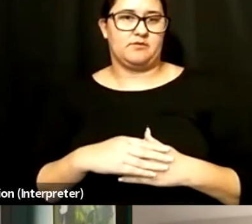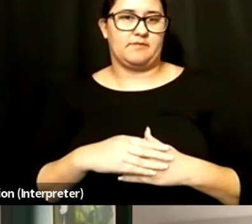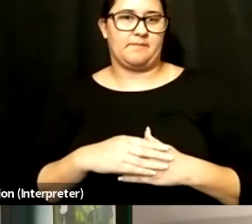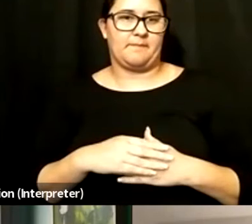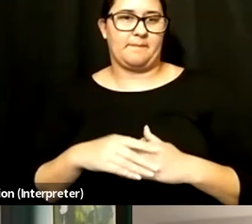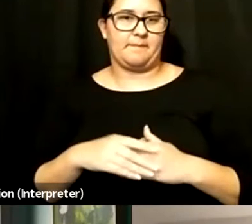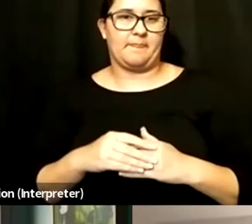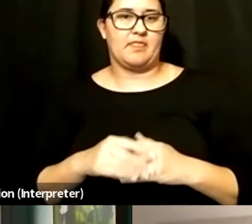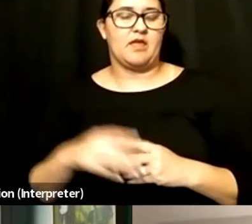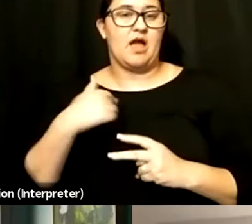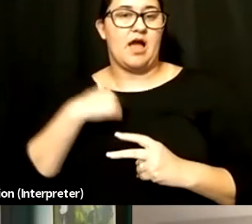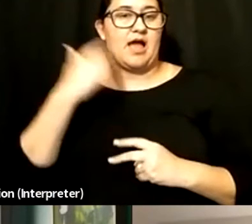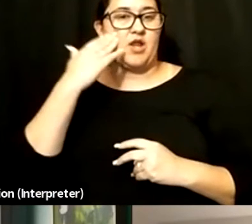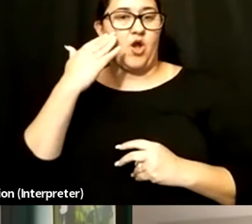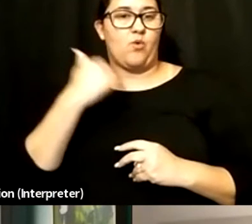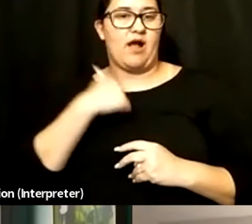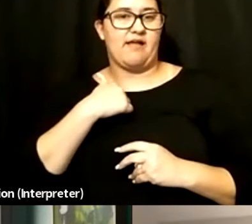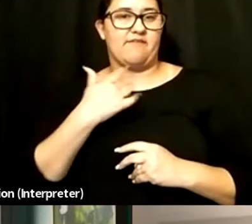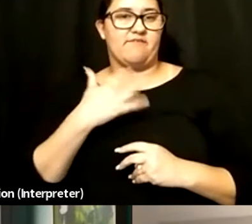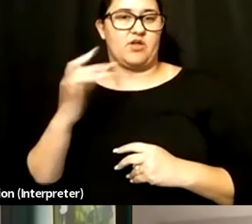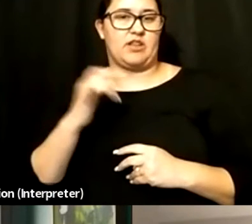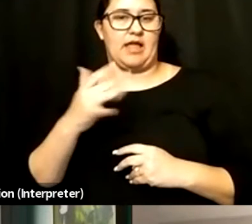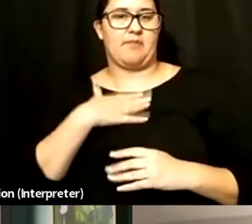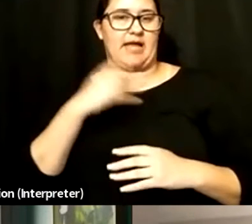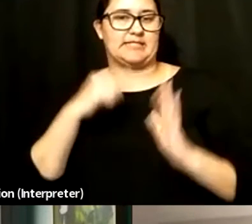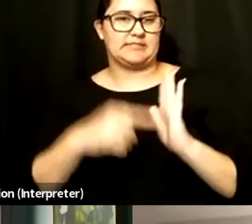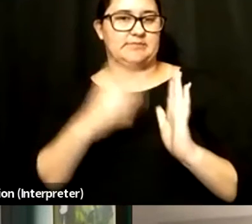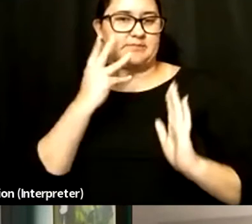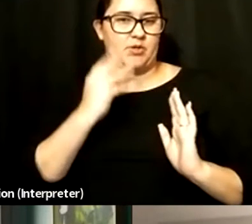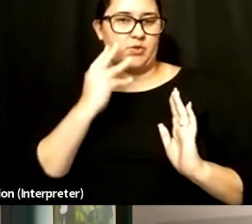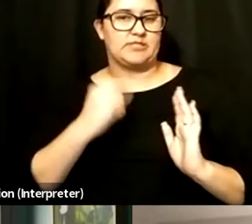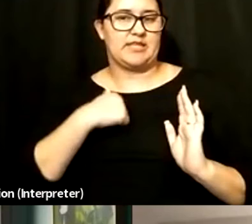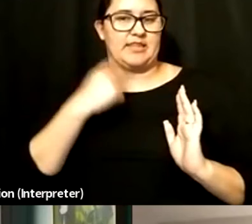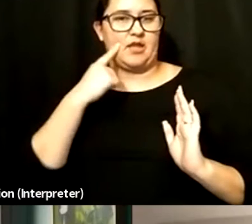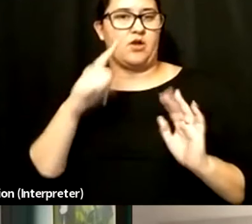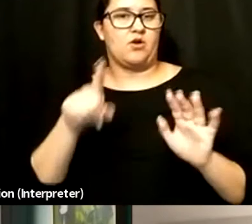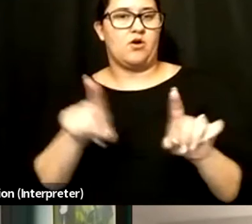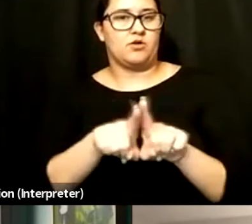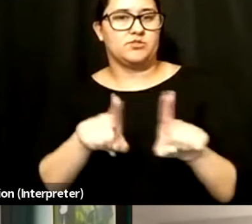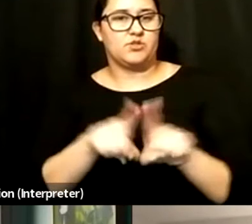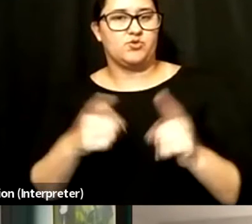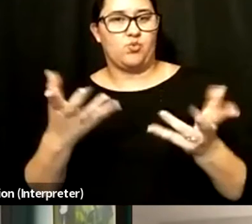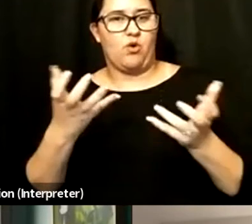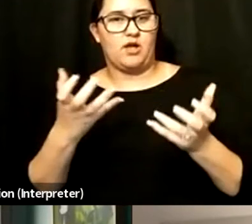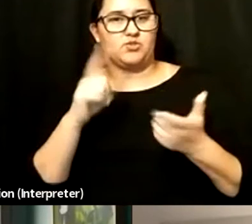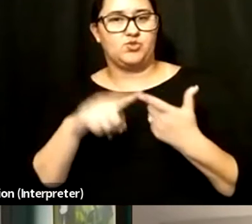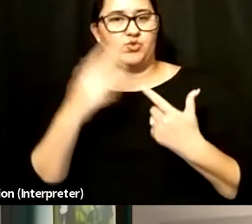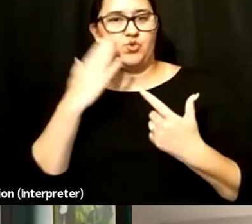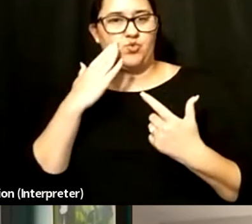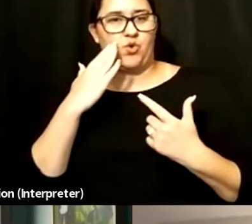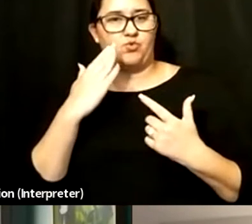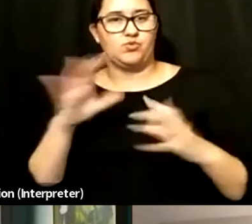I know, I feel like your experiences, I also resonate with me just on a regular